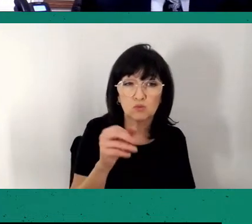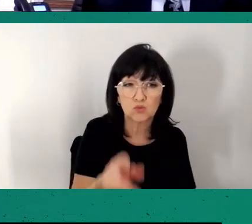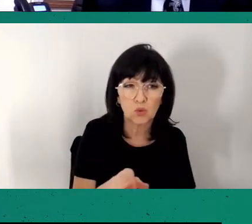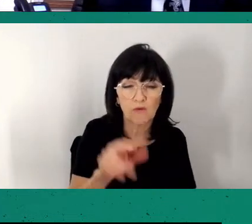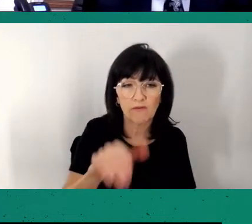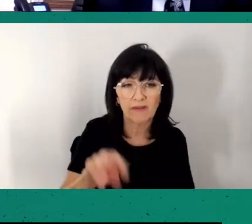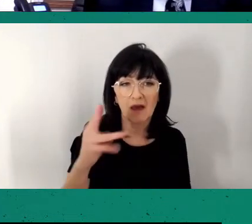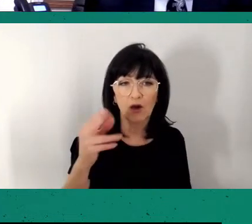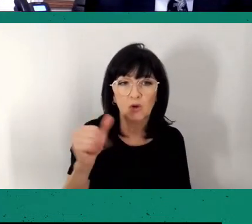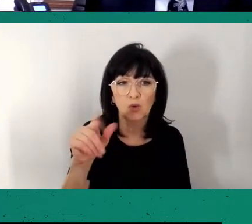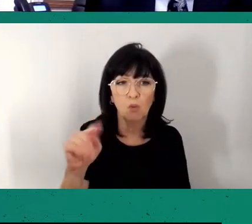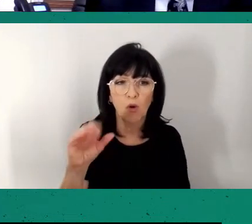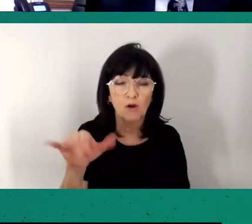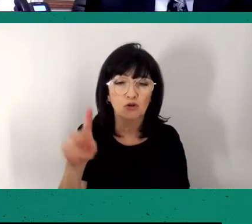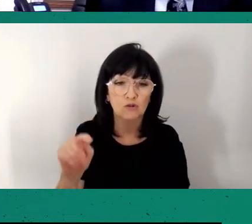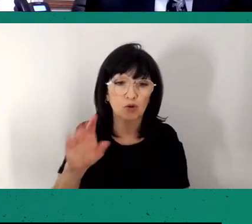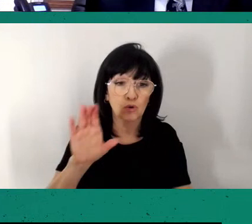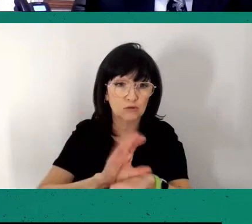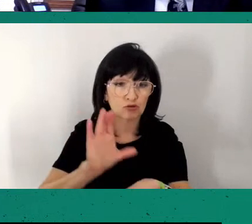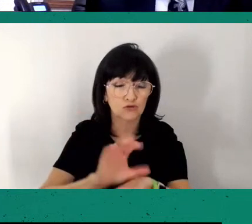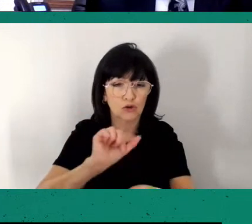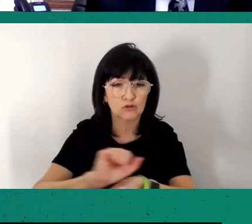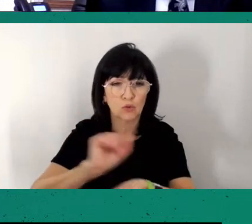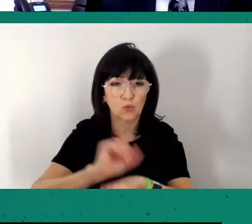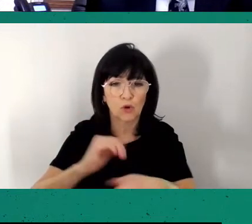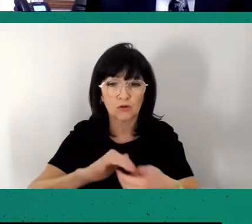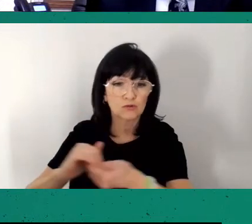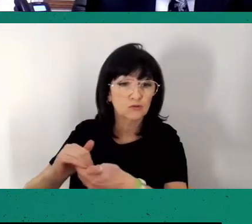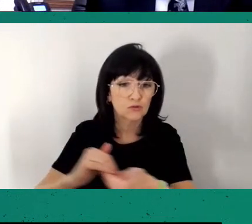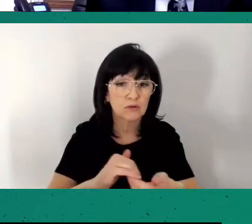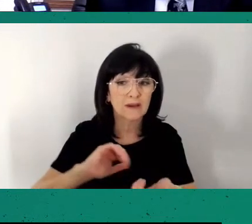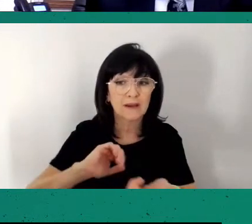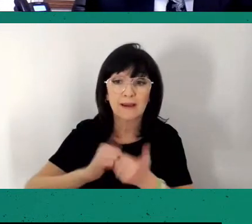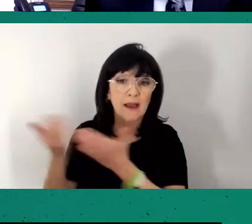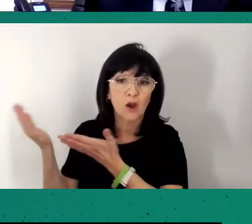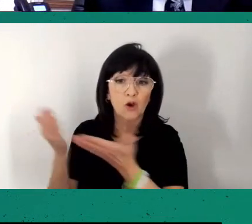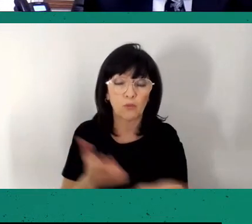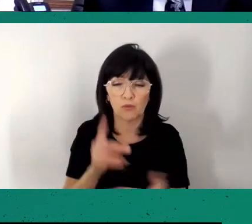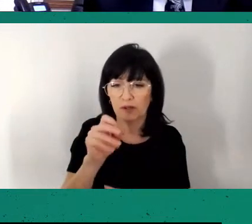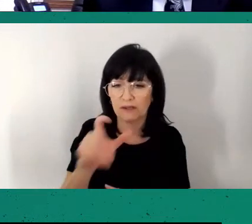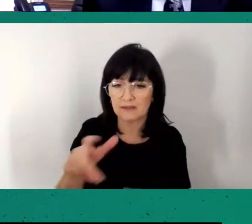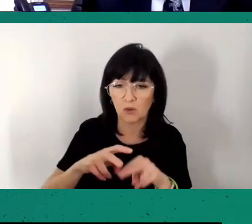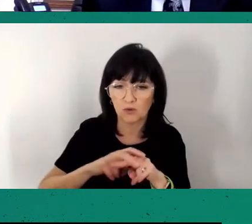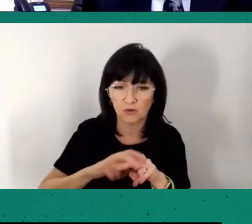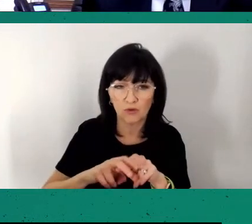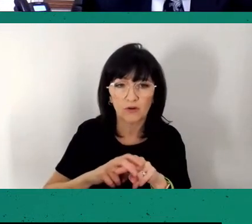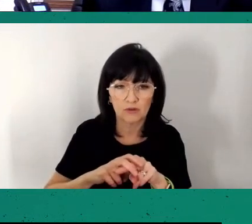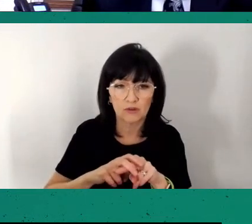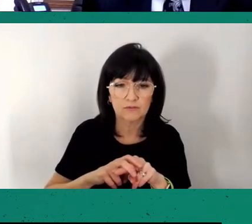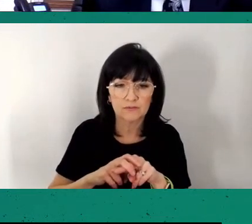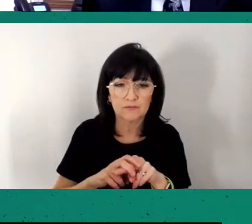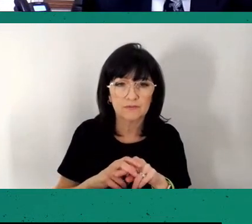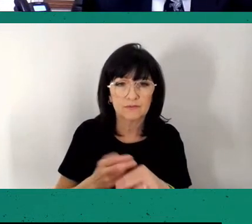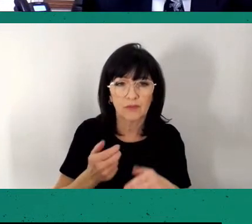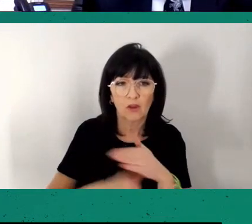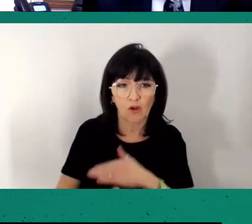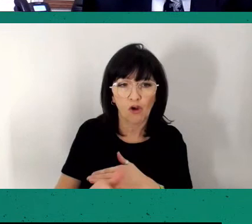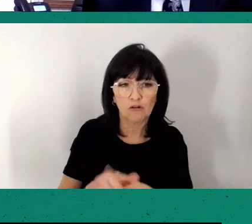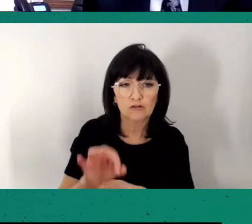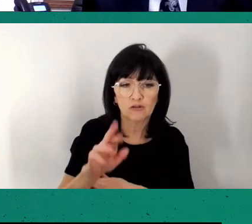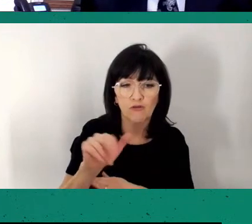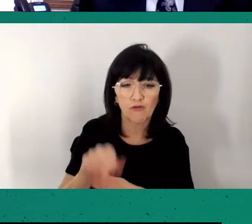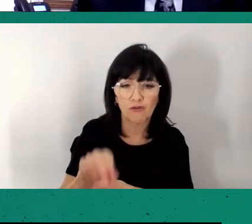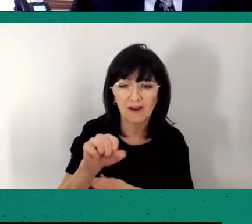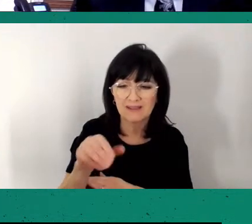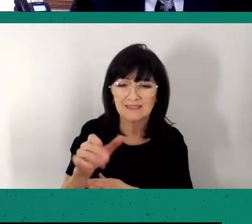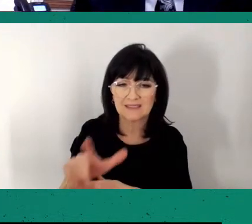state, transported by the Delaware Railroad under the direction of friend Samuel Woolman,